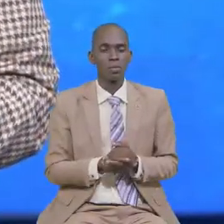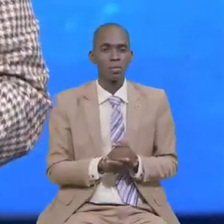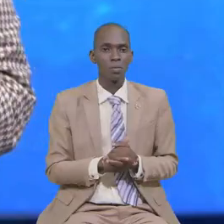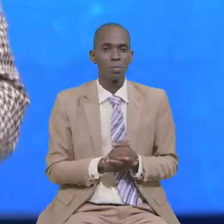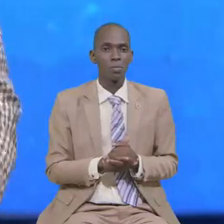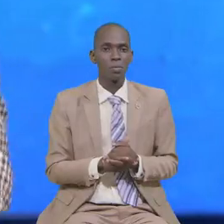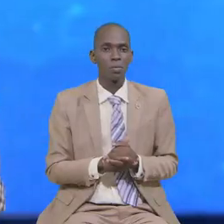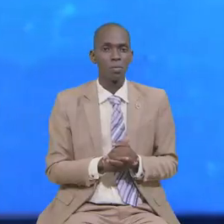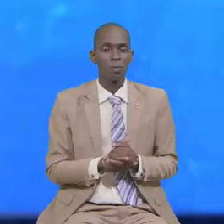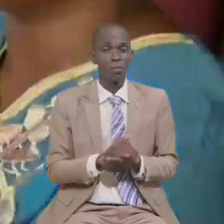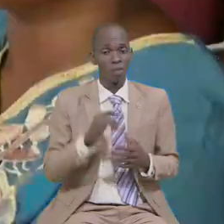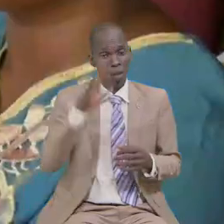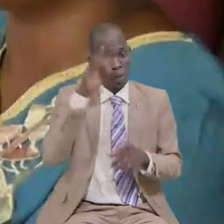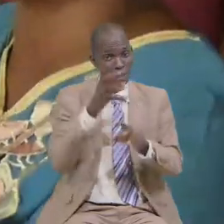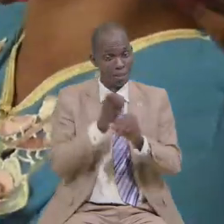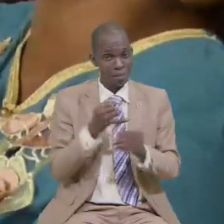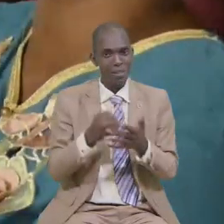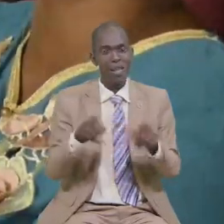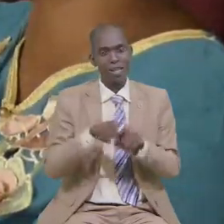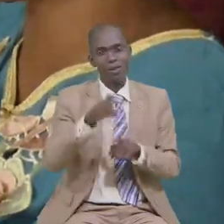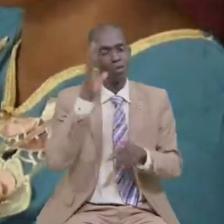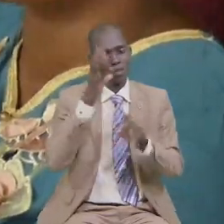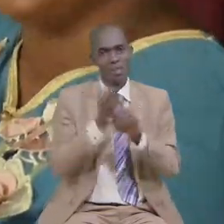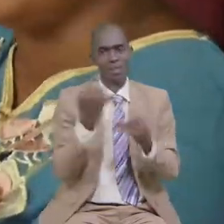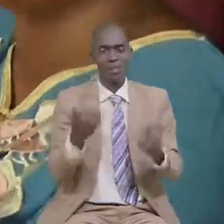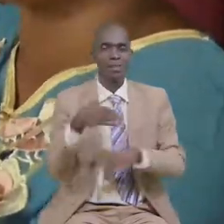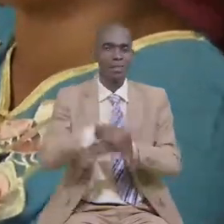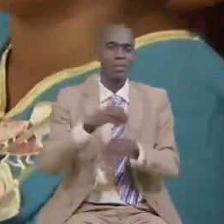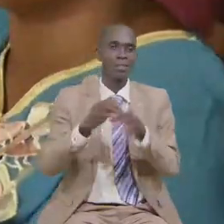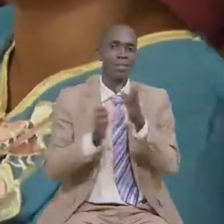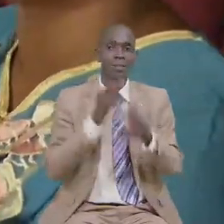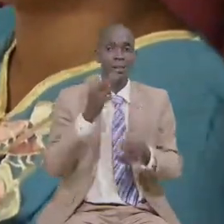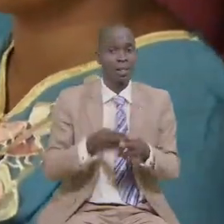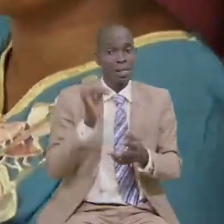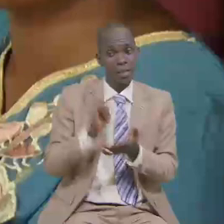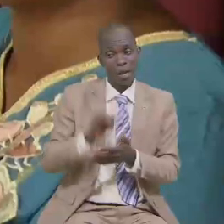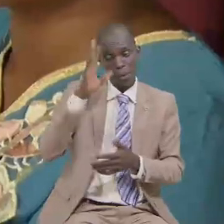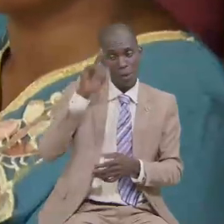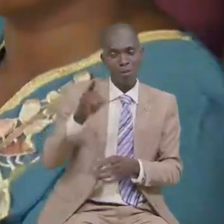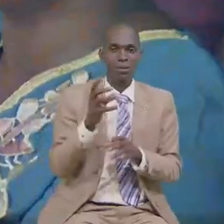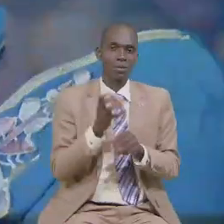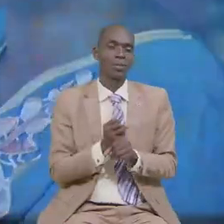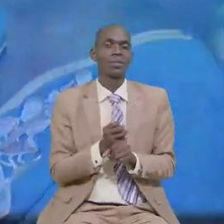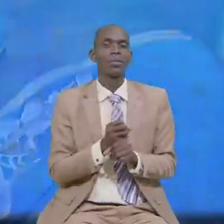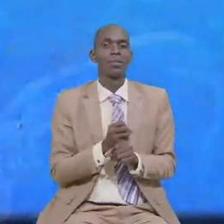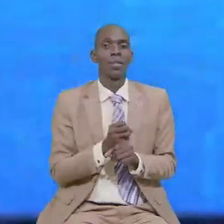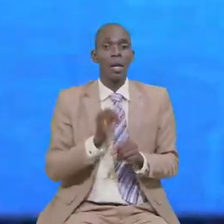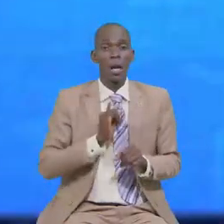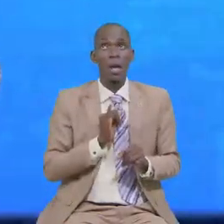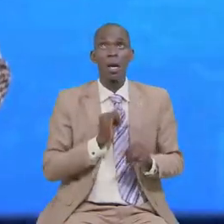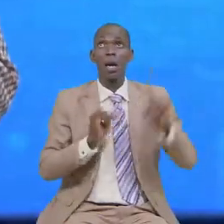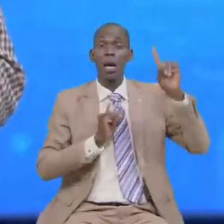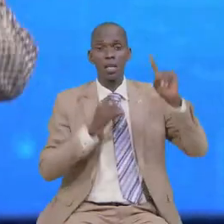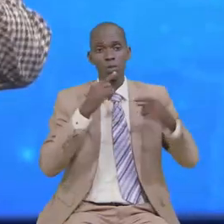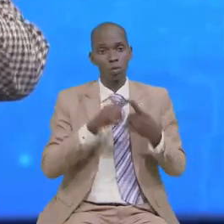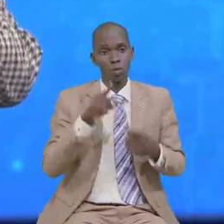He got it like you'll get it tonight. I say unto thee, Arise, take up